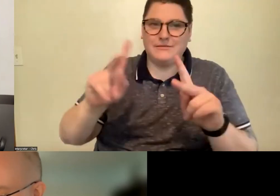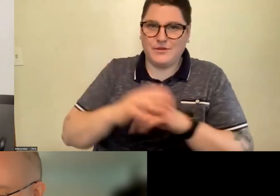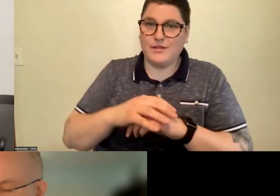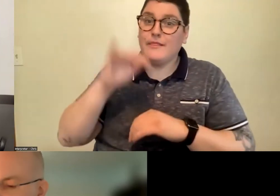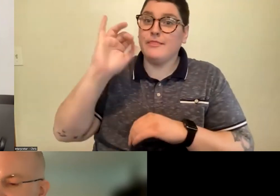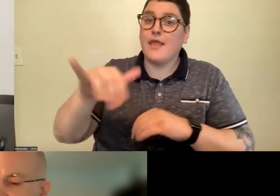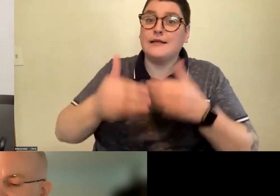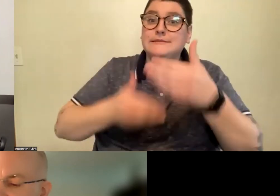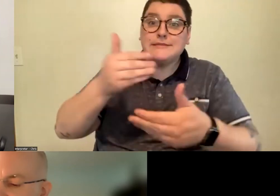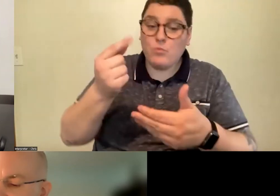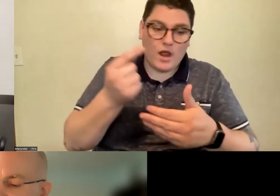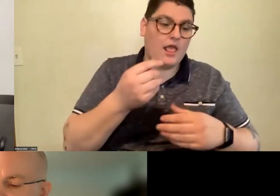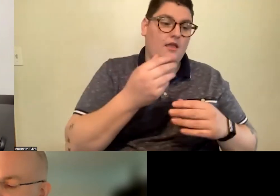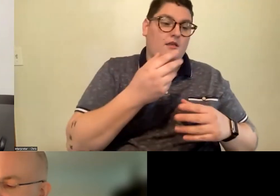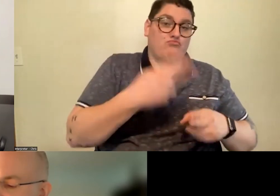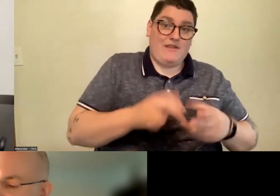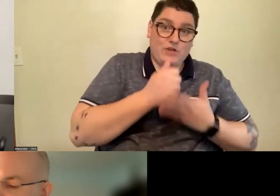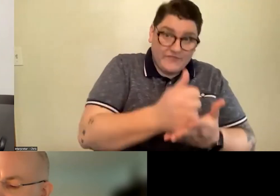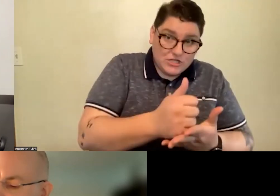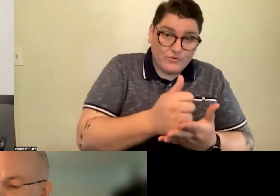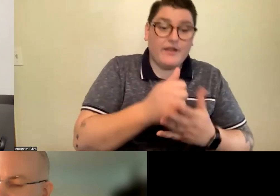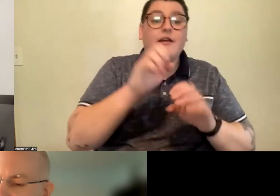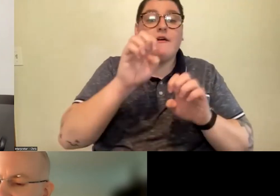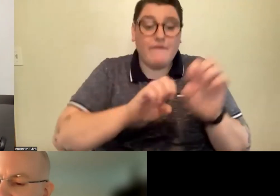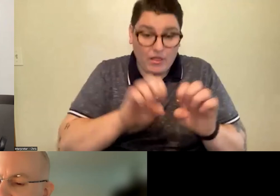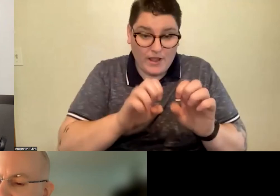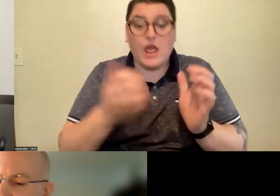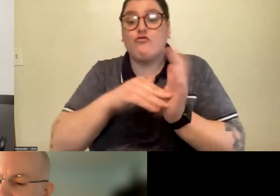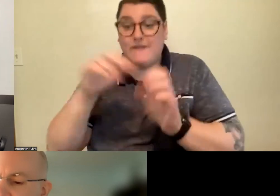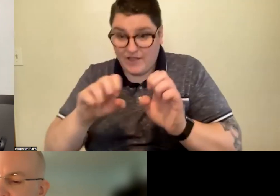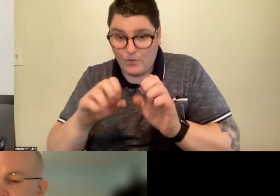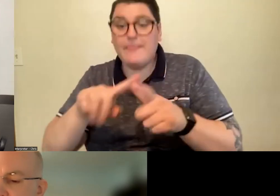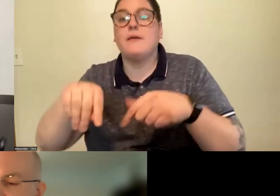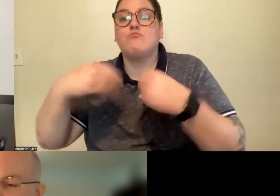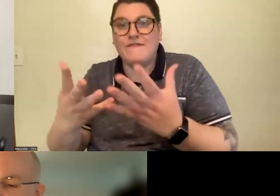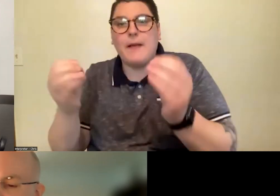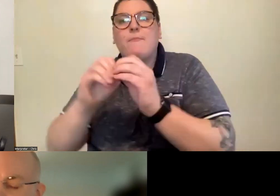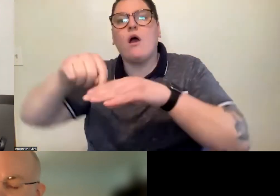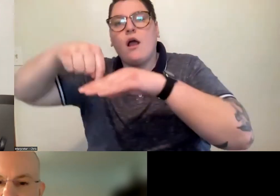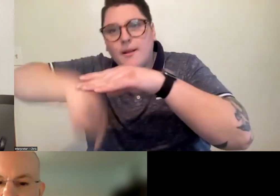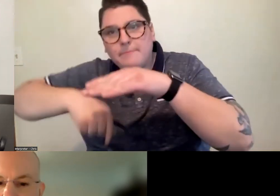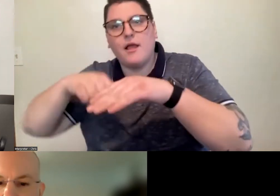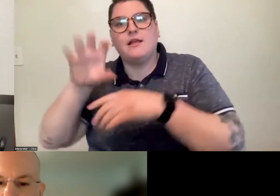intervention, evaluate, reevaluate, see where people are at, and then provide the more in-depth cognitive